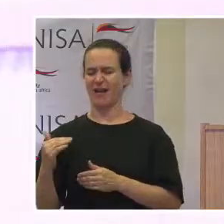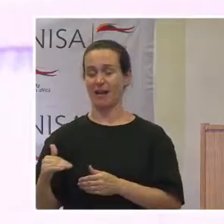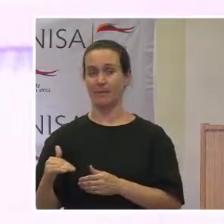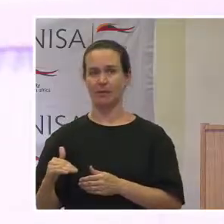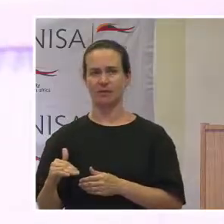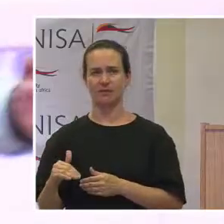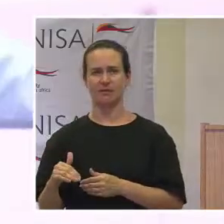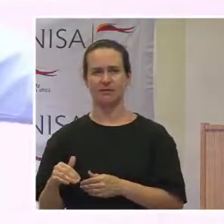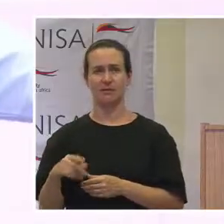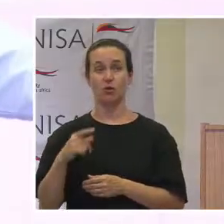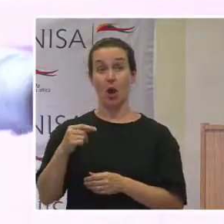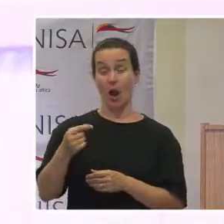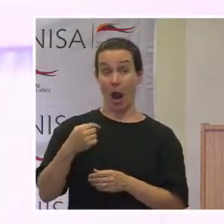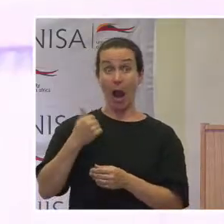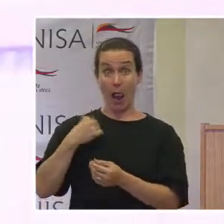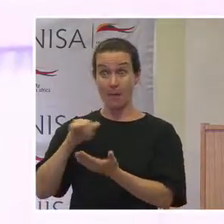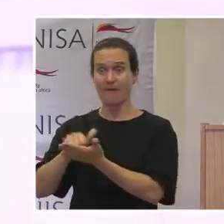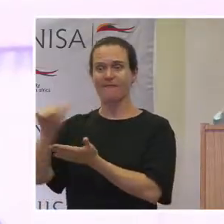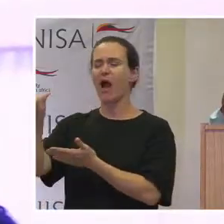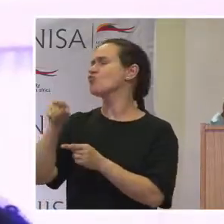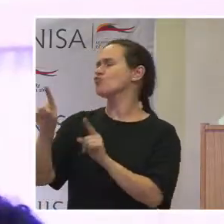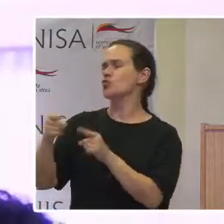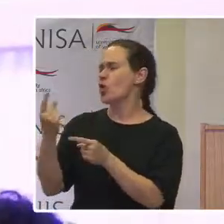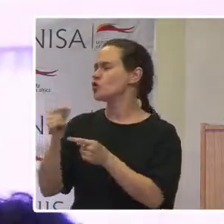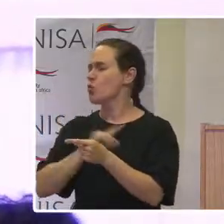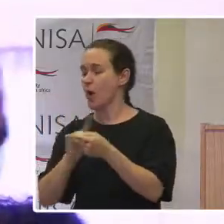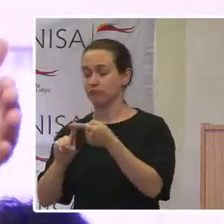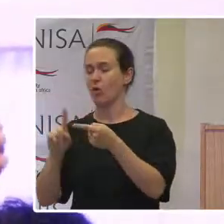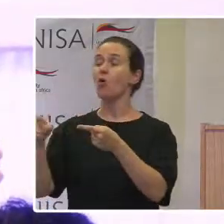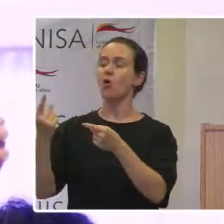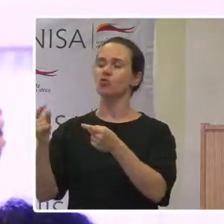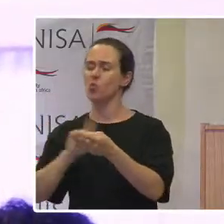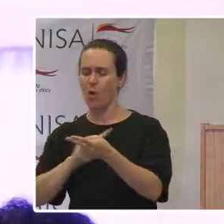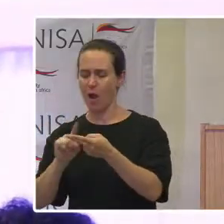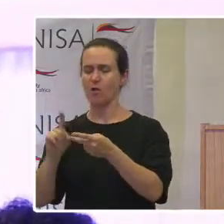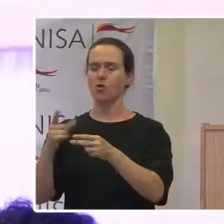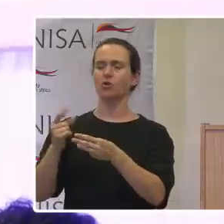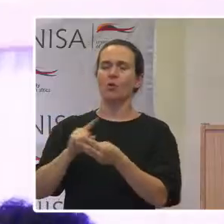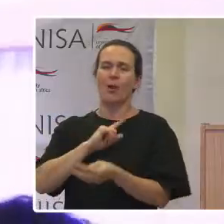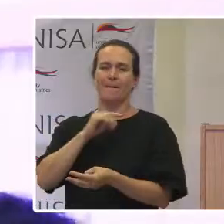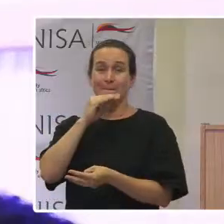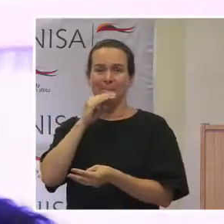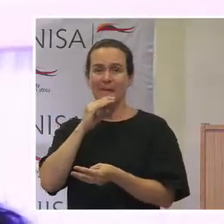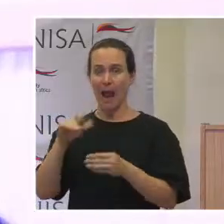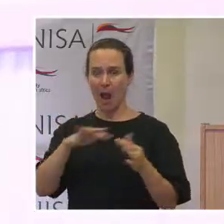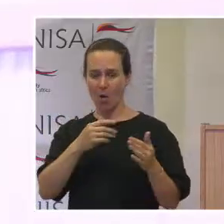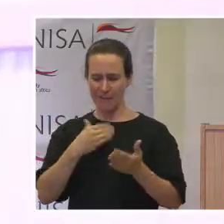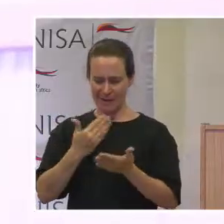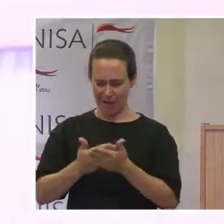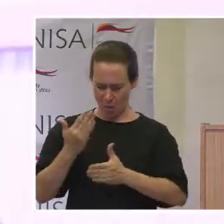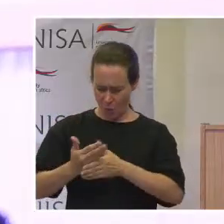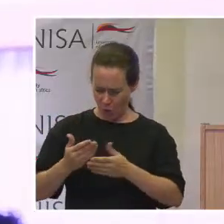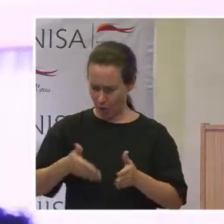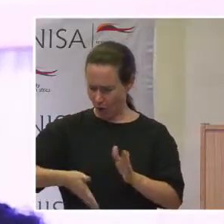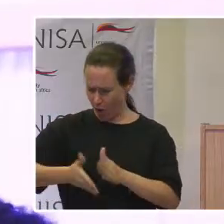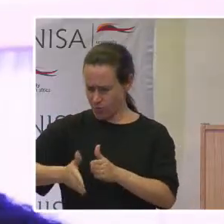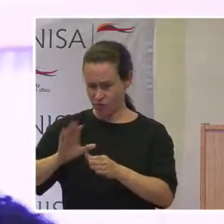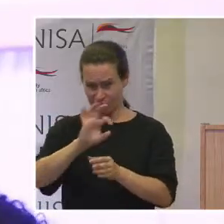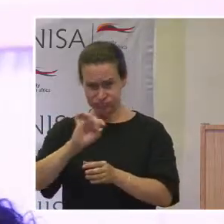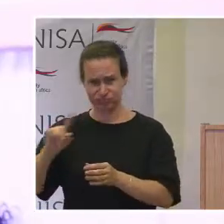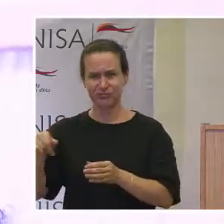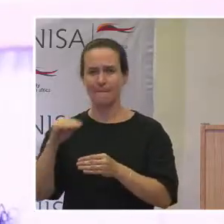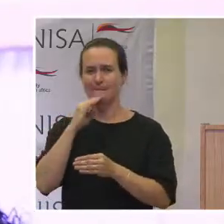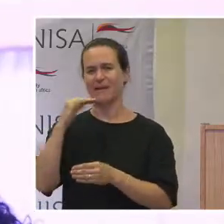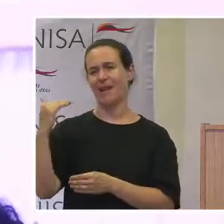fly, the law says, no, you can't do this because of that. No, you can't do this. It limits your operational capacity. But at the